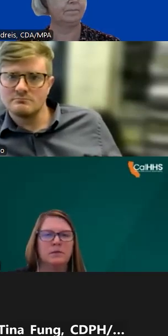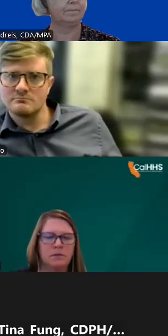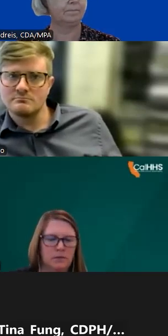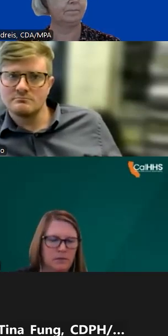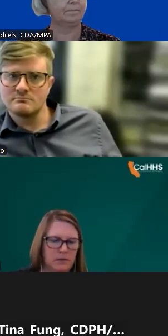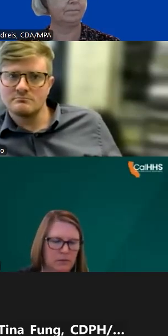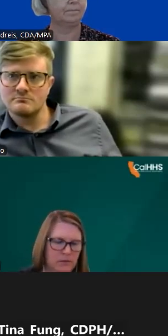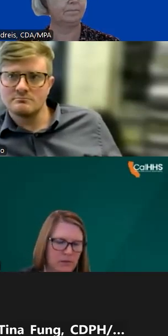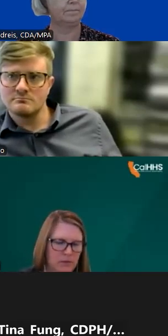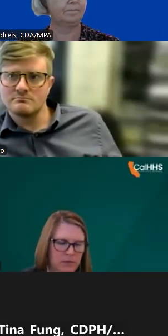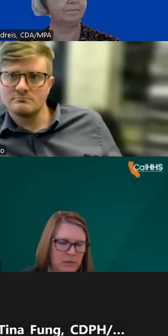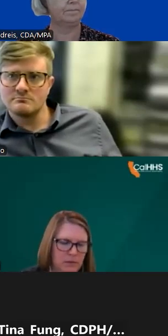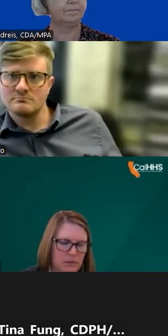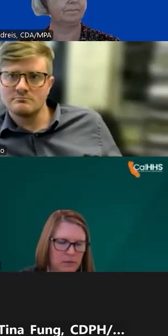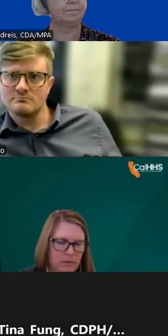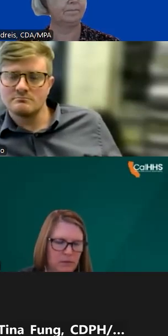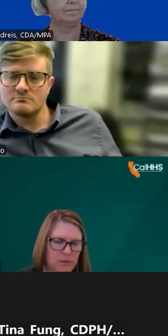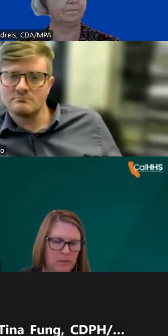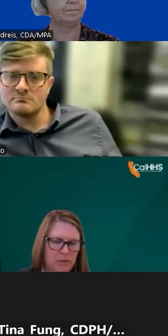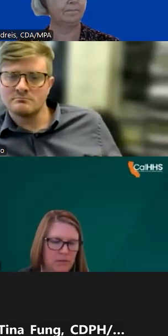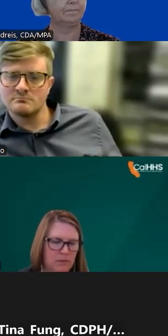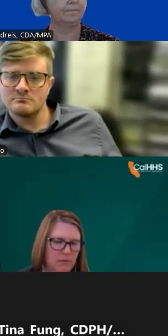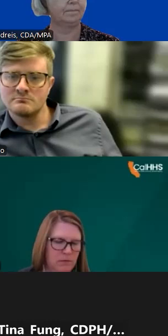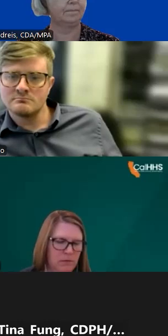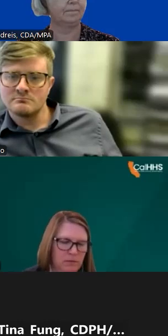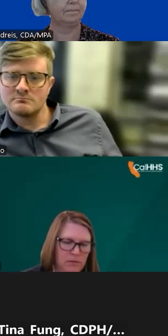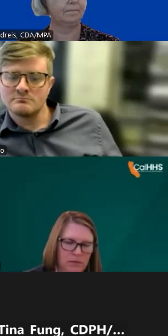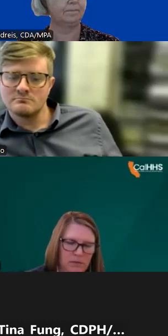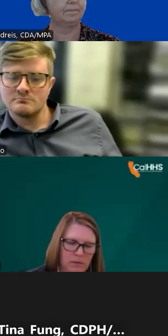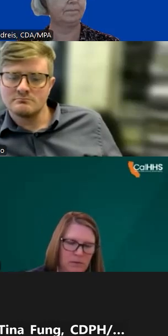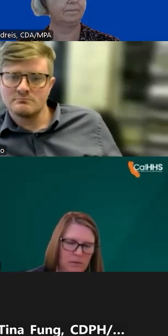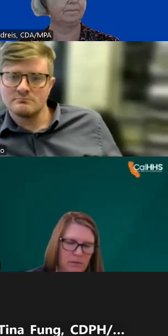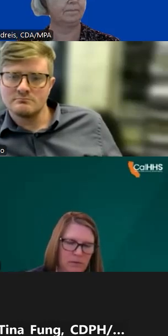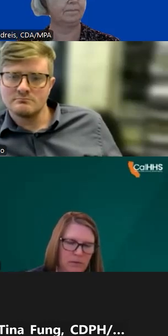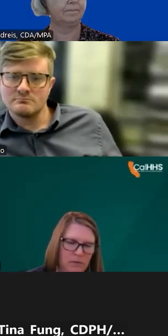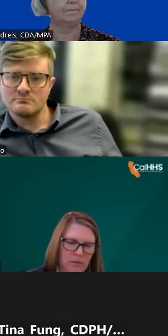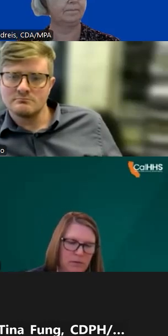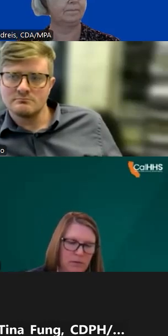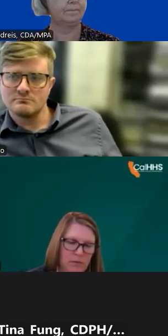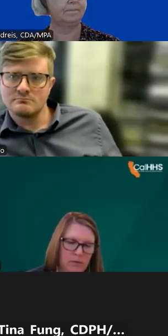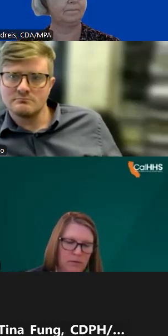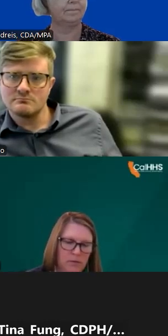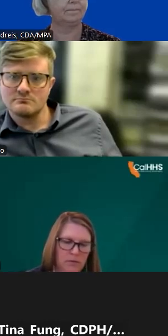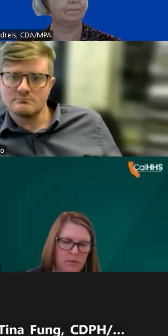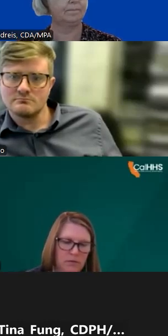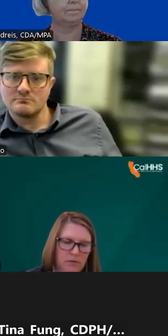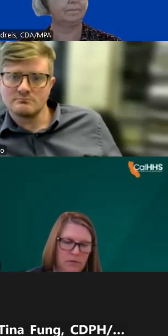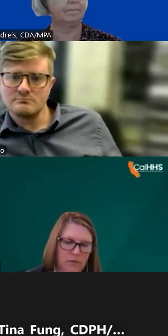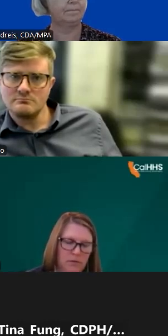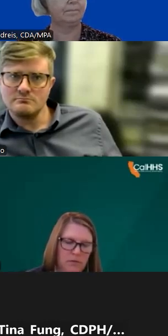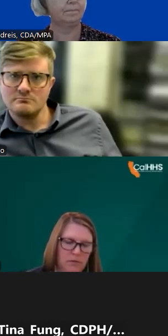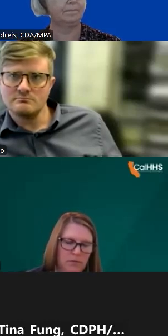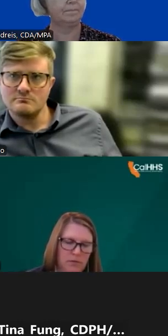thinking nationally, nothing tells a story better than the story. Mm-hmm. And I'm just thinking maybe the